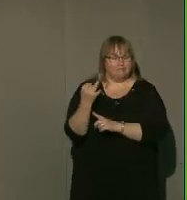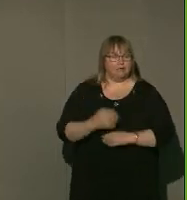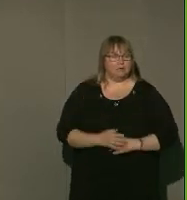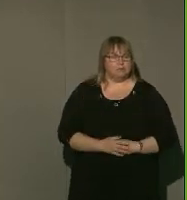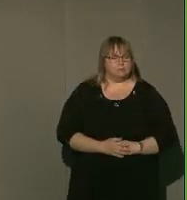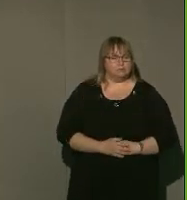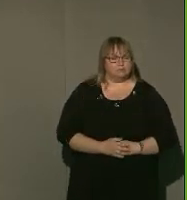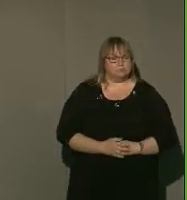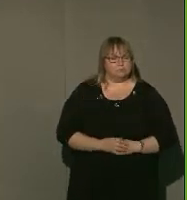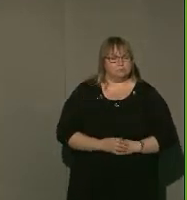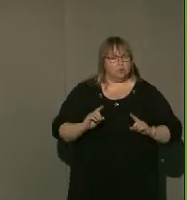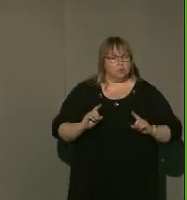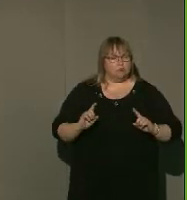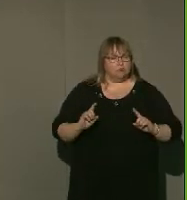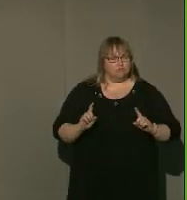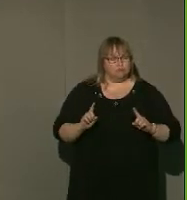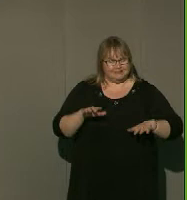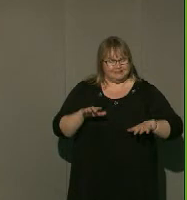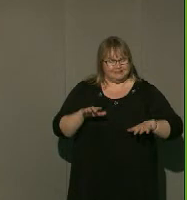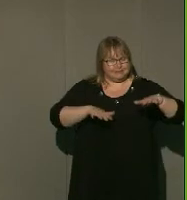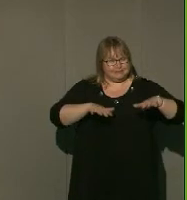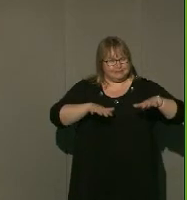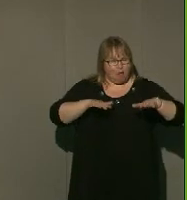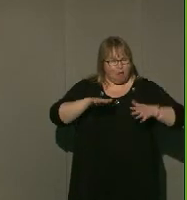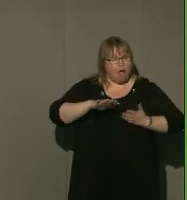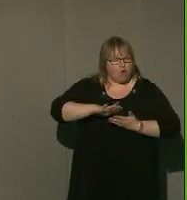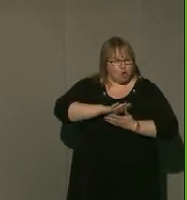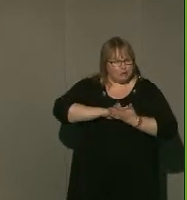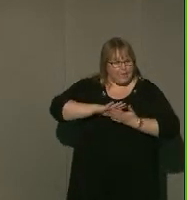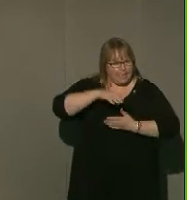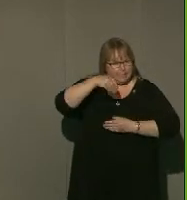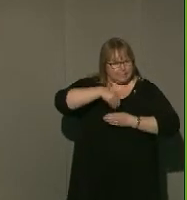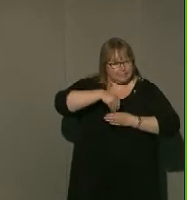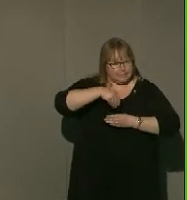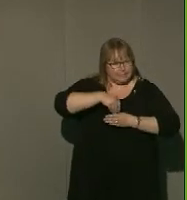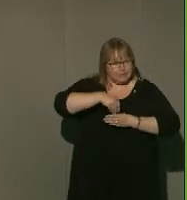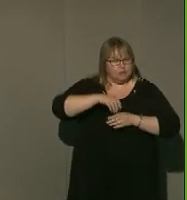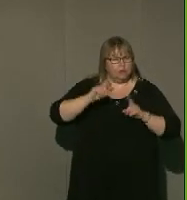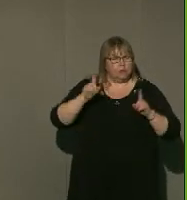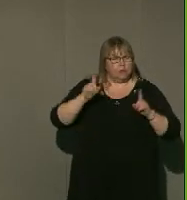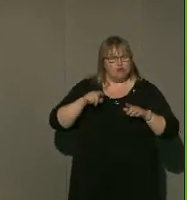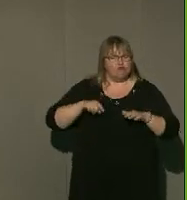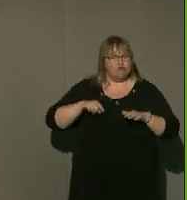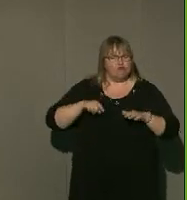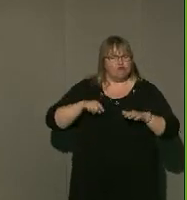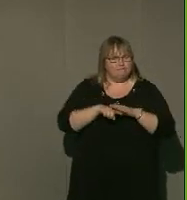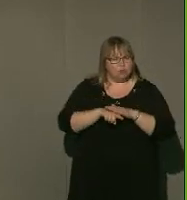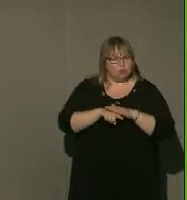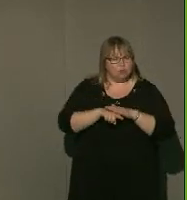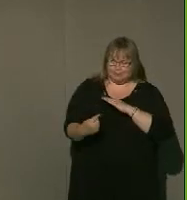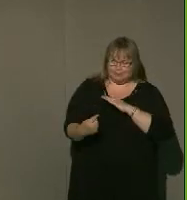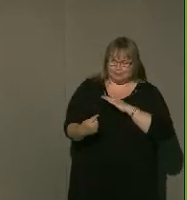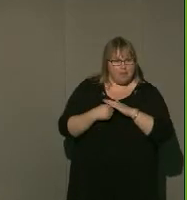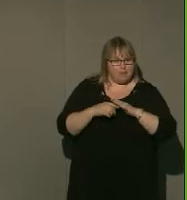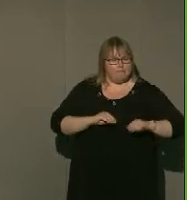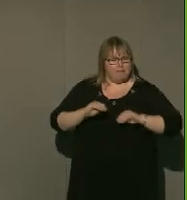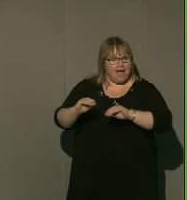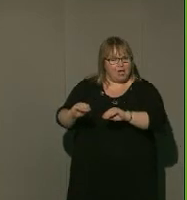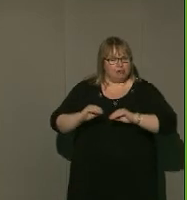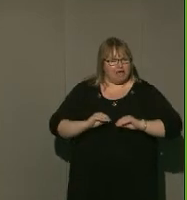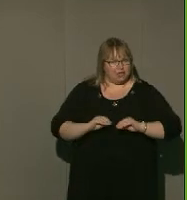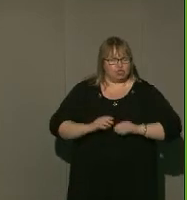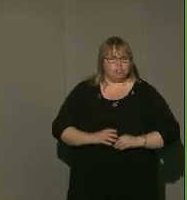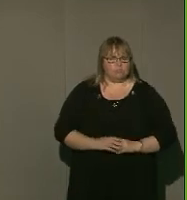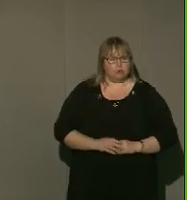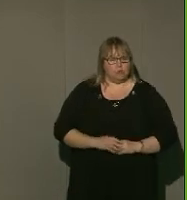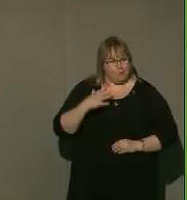to very similar context, but it's about refugees, asylum and migration. Again, set up a